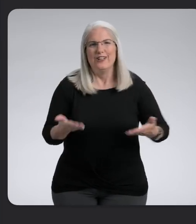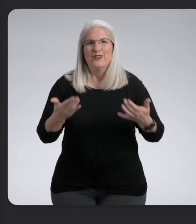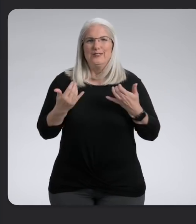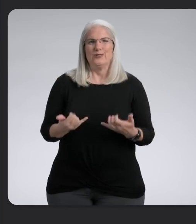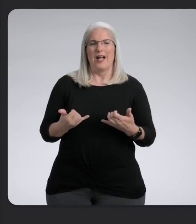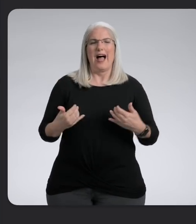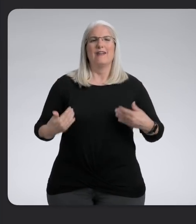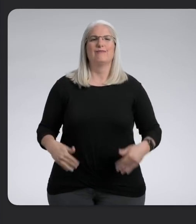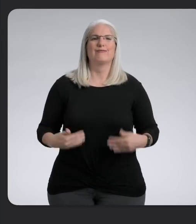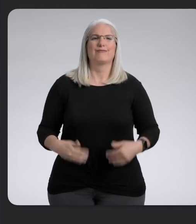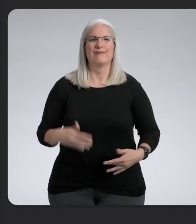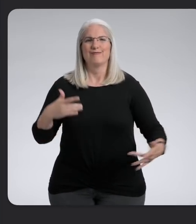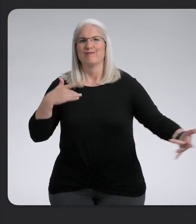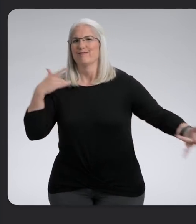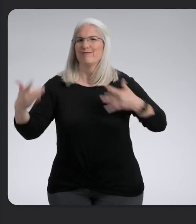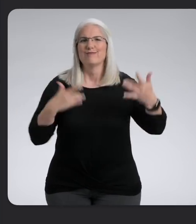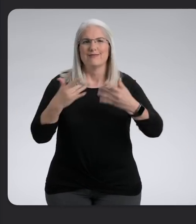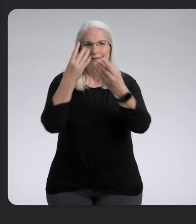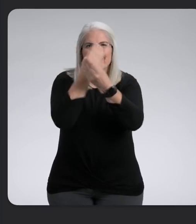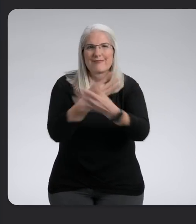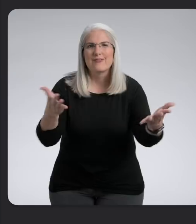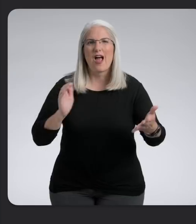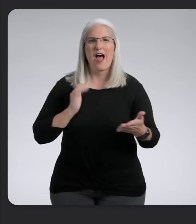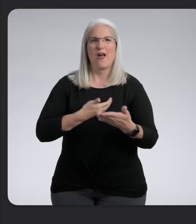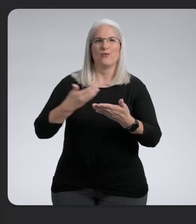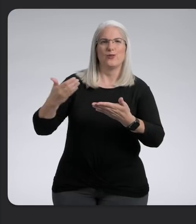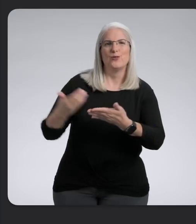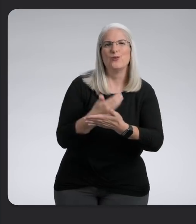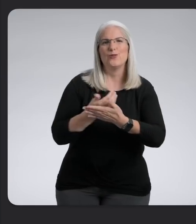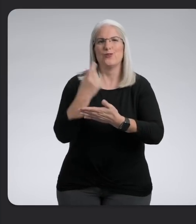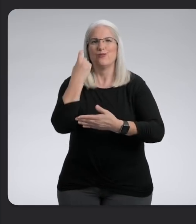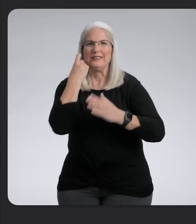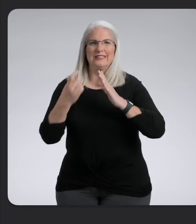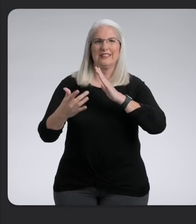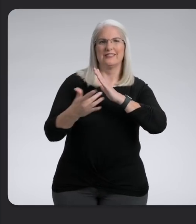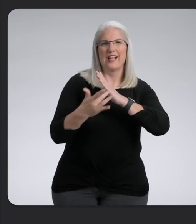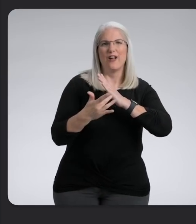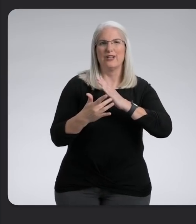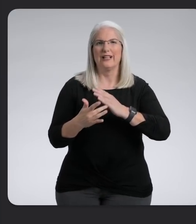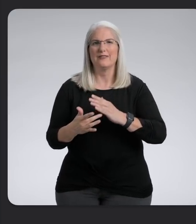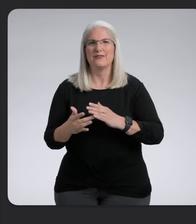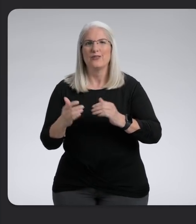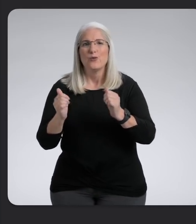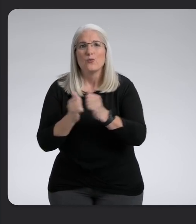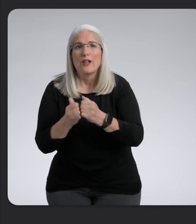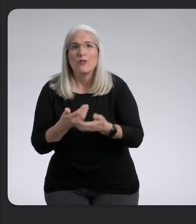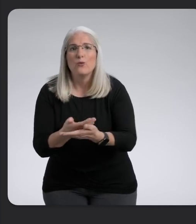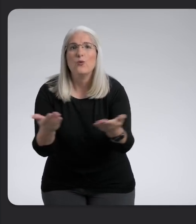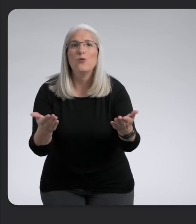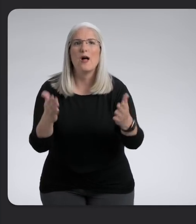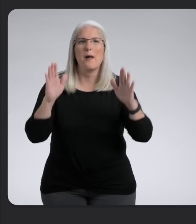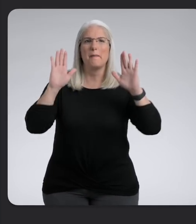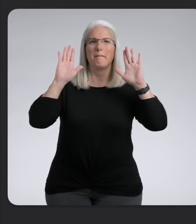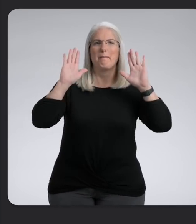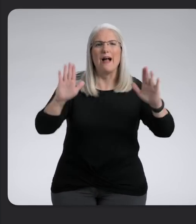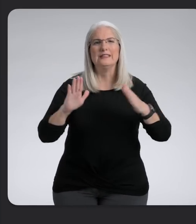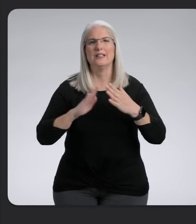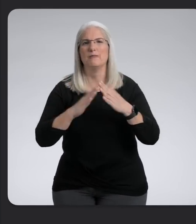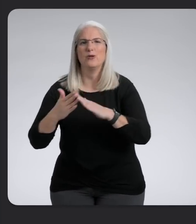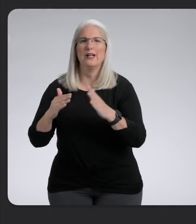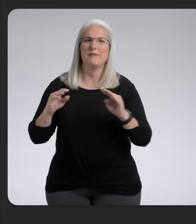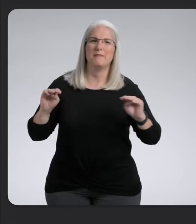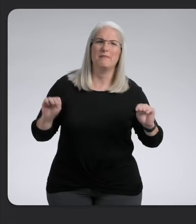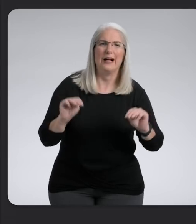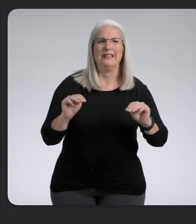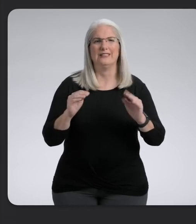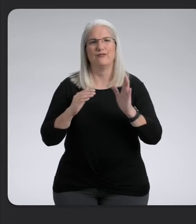We're excited to share our latest technologies with you and with the incredible community of millions of Apple developers around the world.